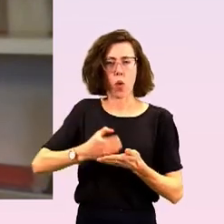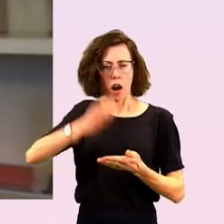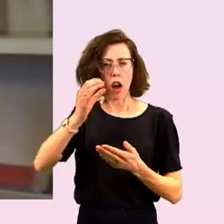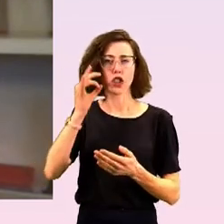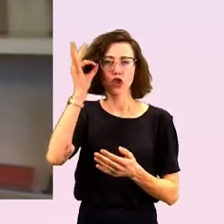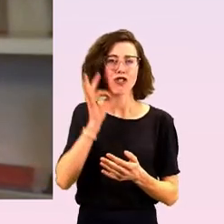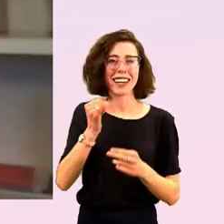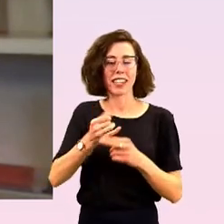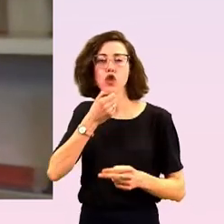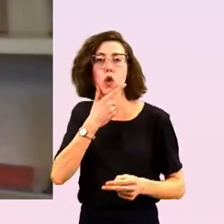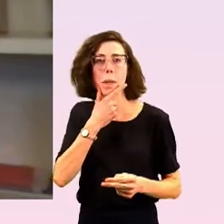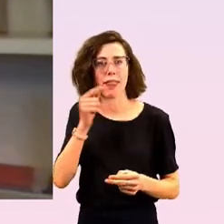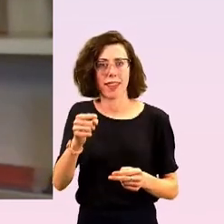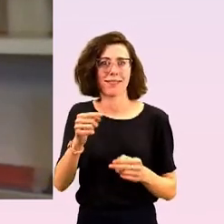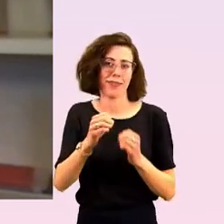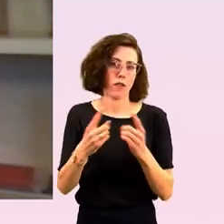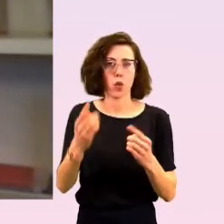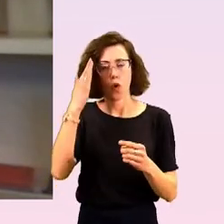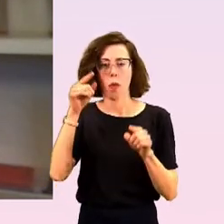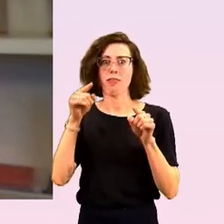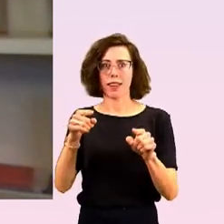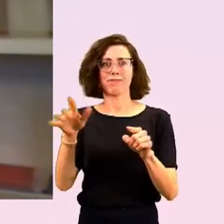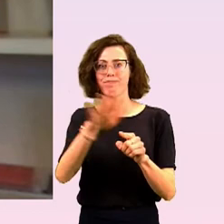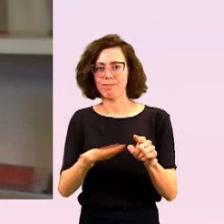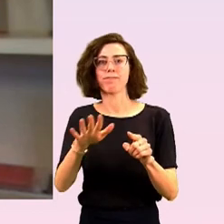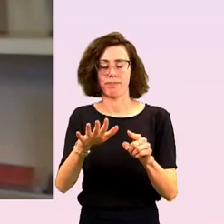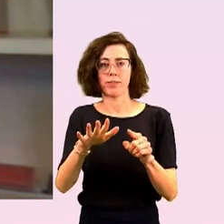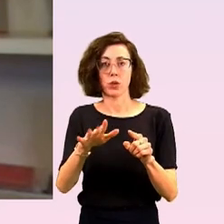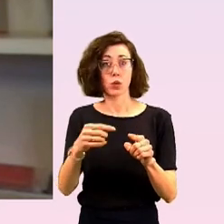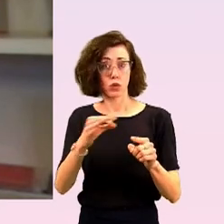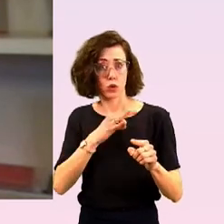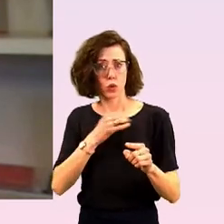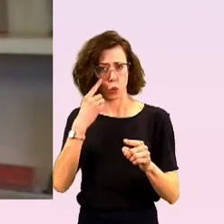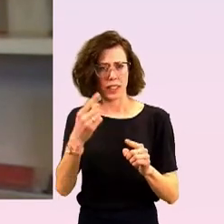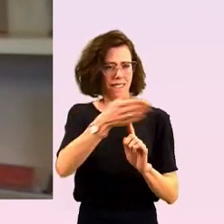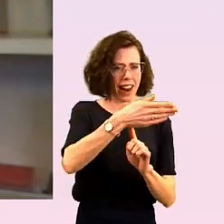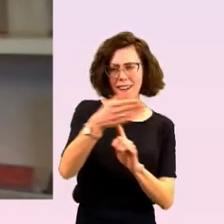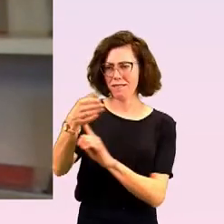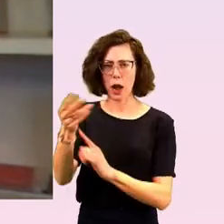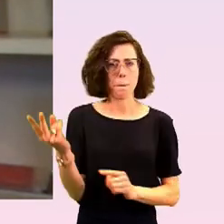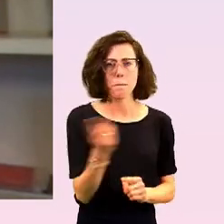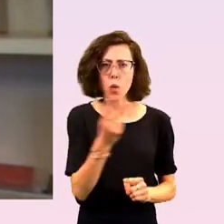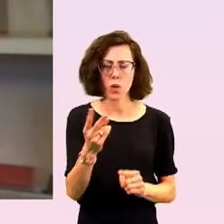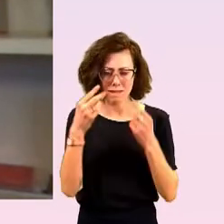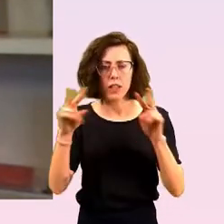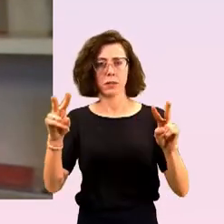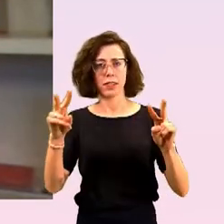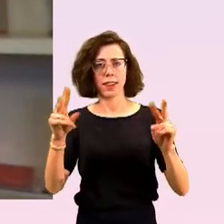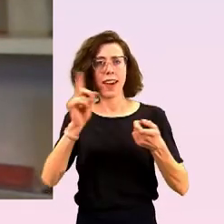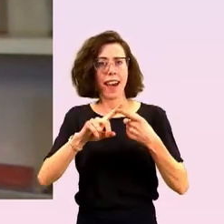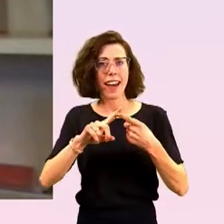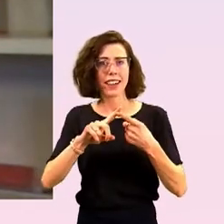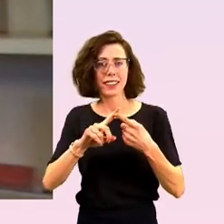of an iconic spot. But it just gives that visibility. You know, we participated in the